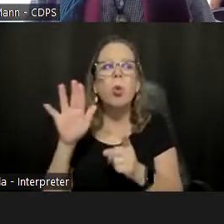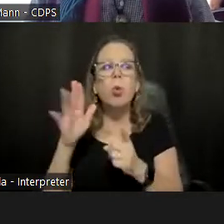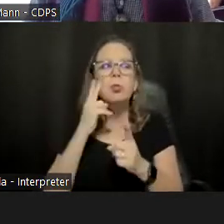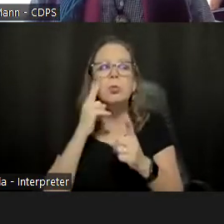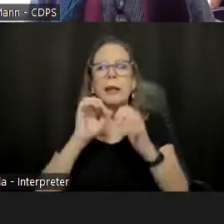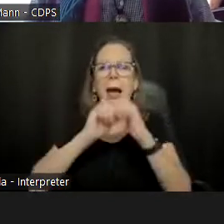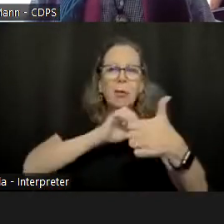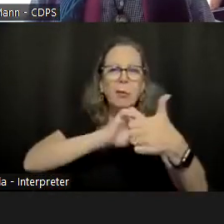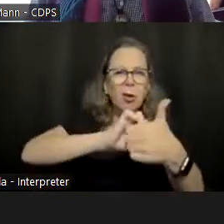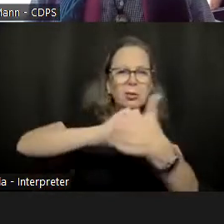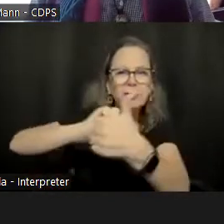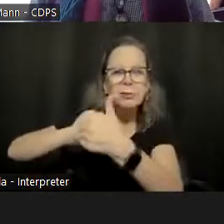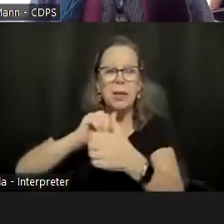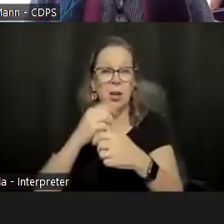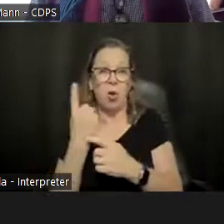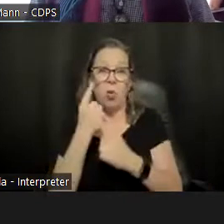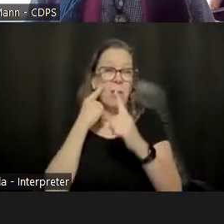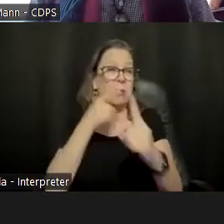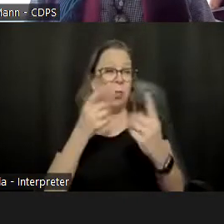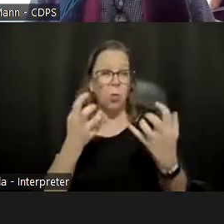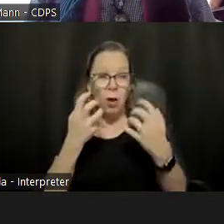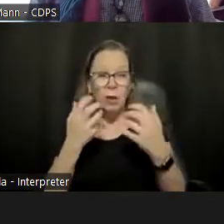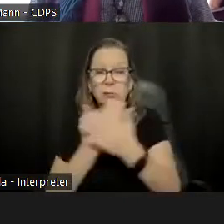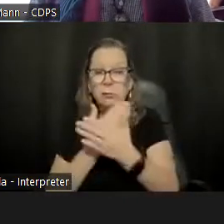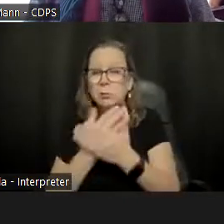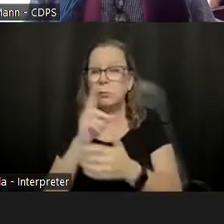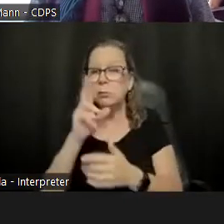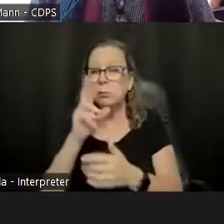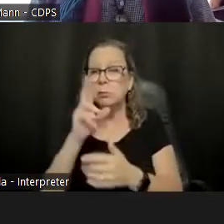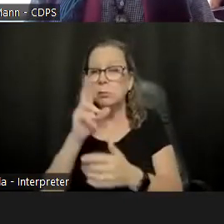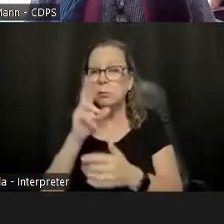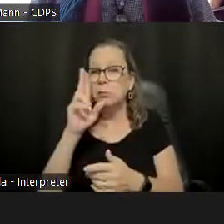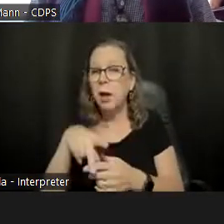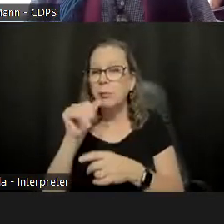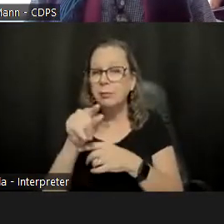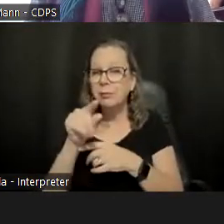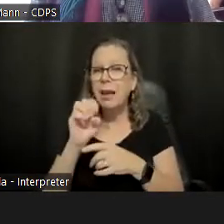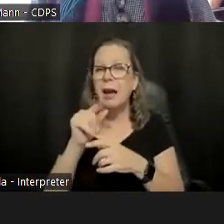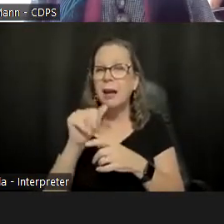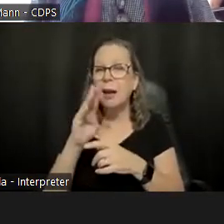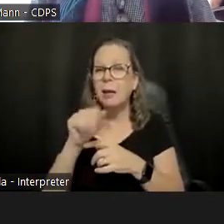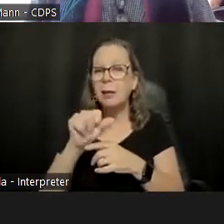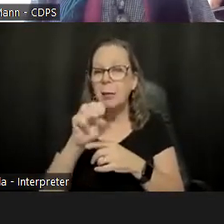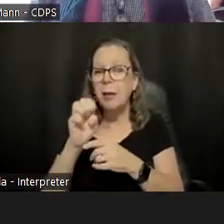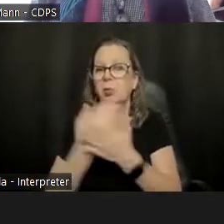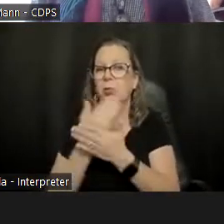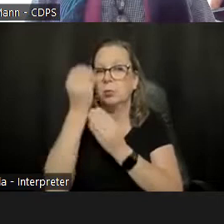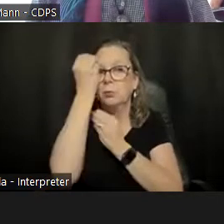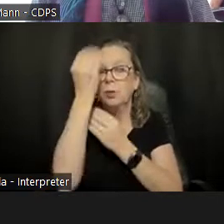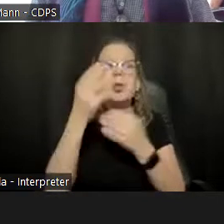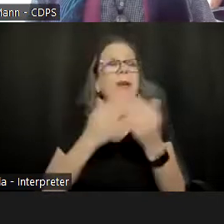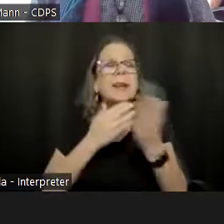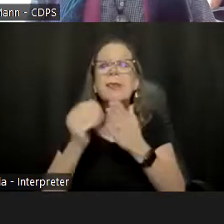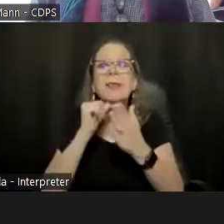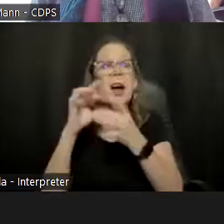partner. And we're always looking to update our database with resources. So even if it's not necessarily disaster